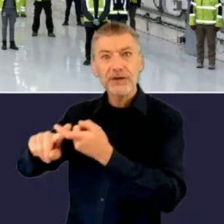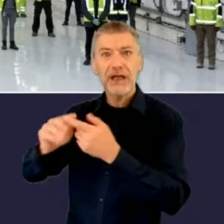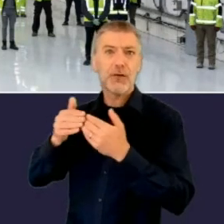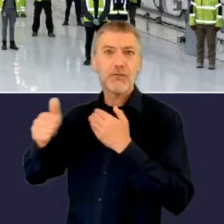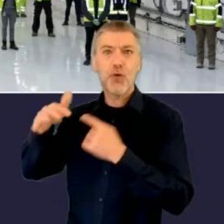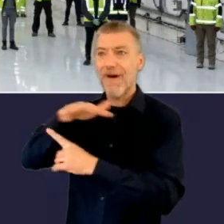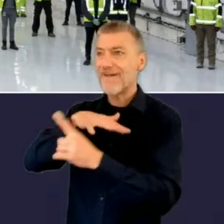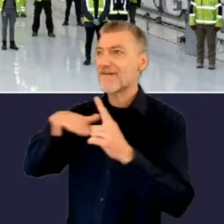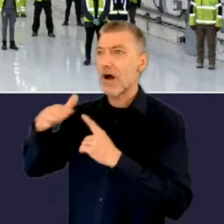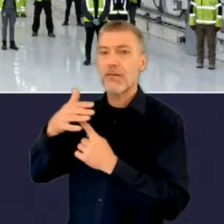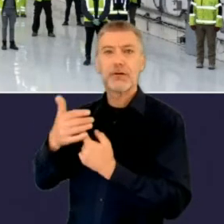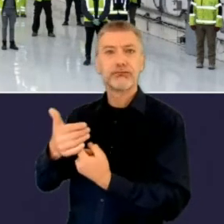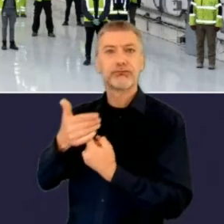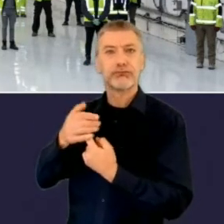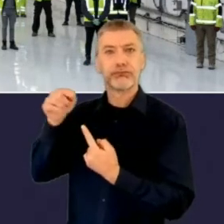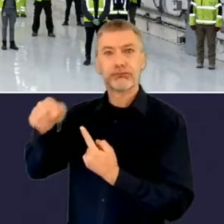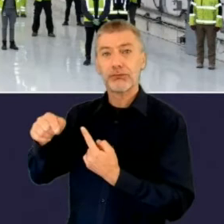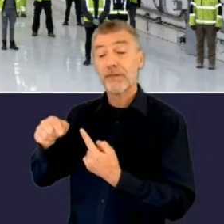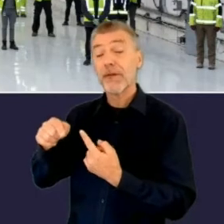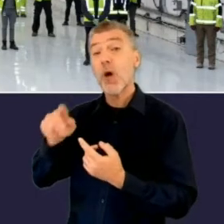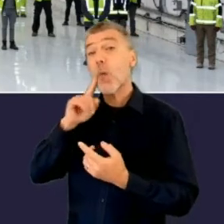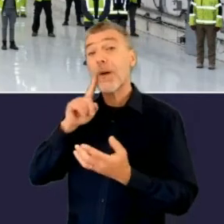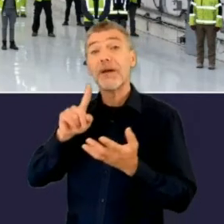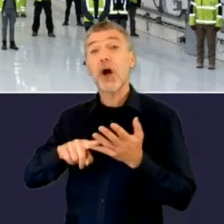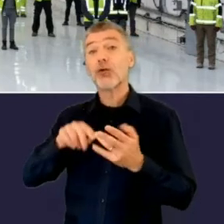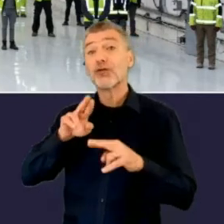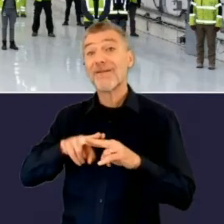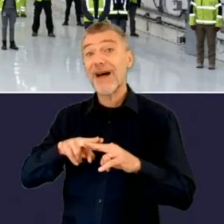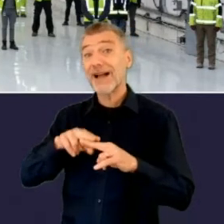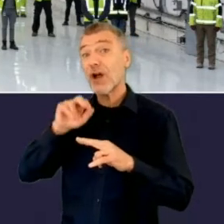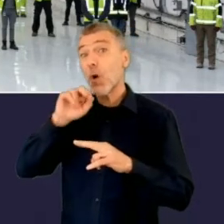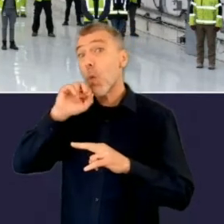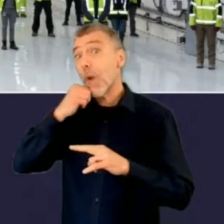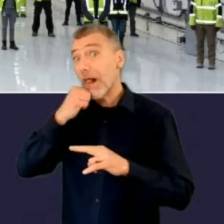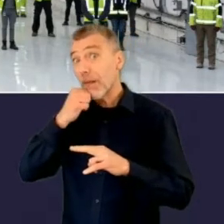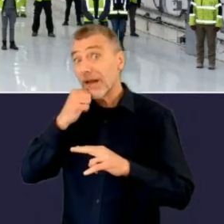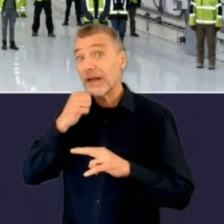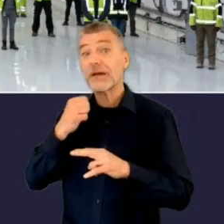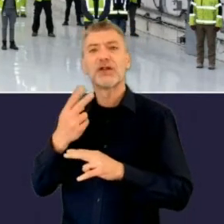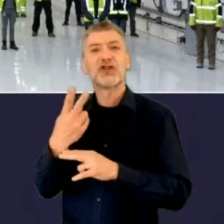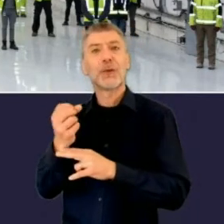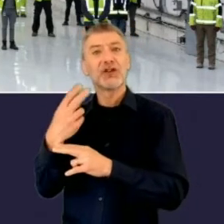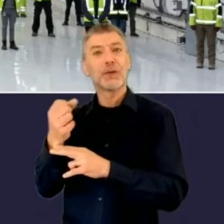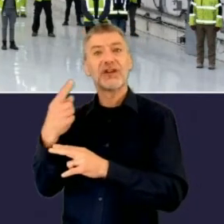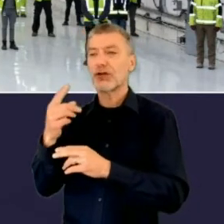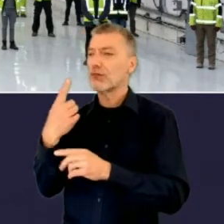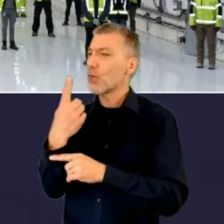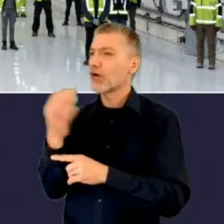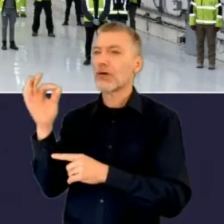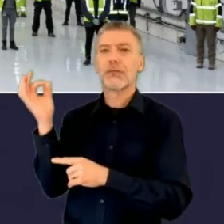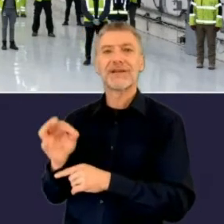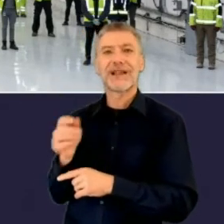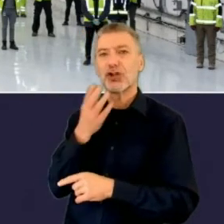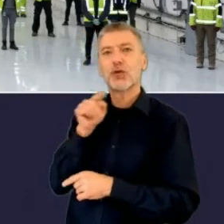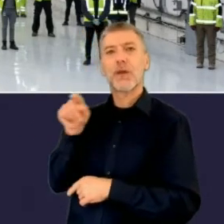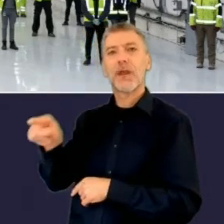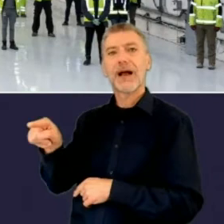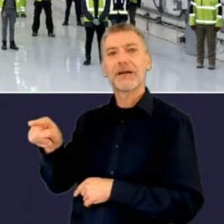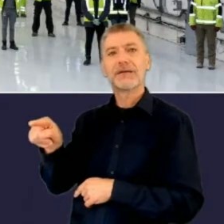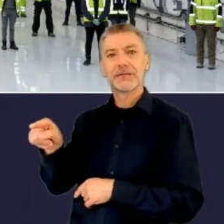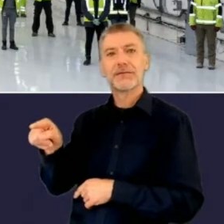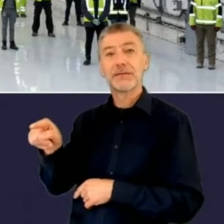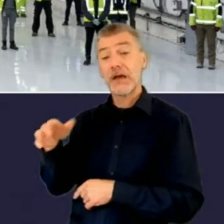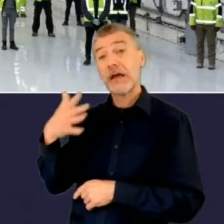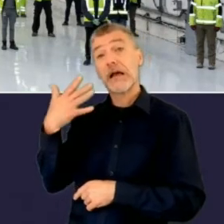we plan to test the UltraFan on 100% SAF in our new facility. We've already proven that SAF works, as we've tested this on our